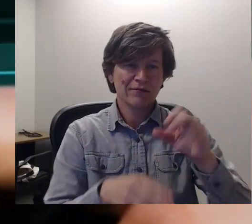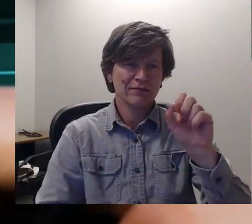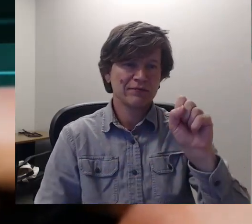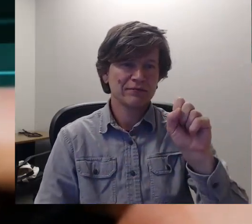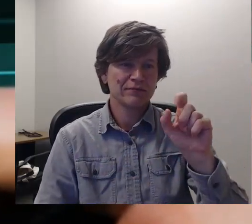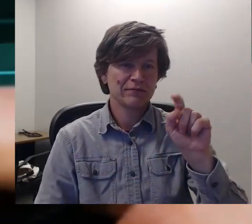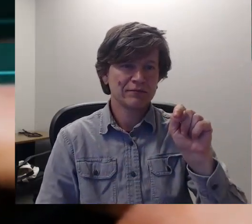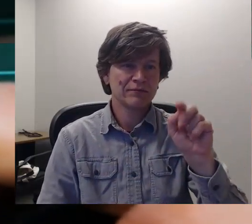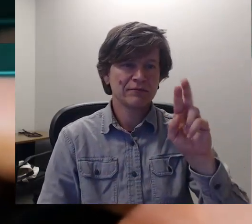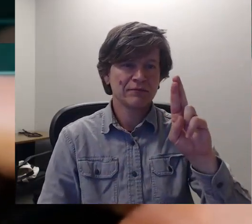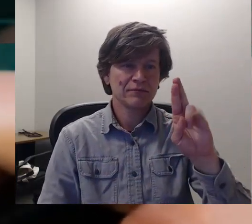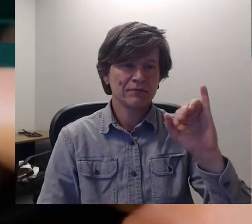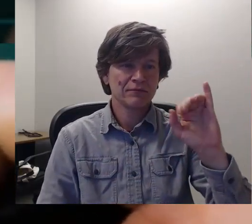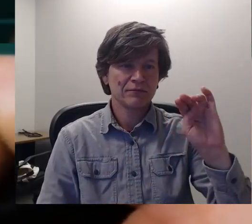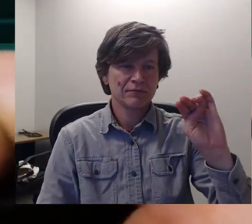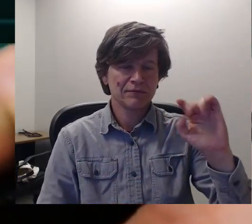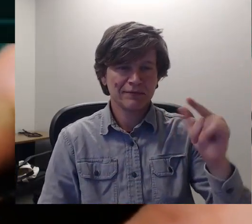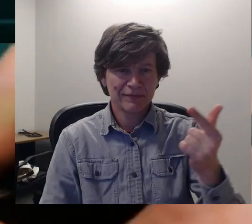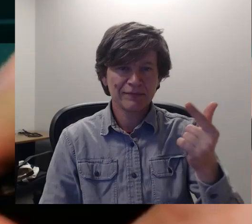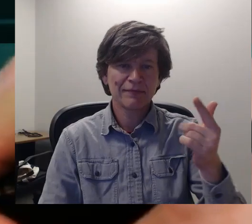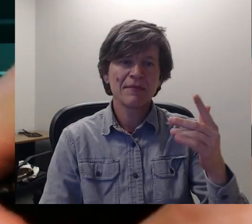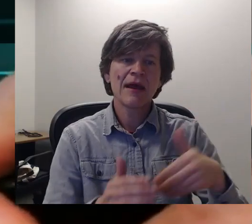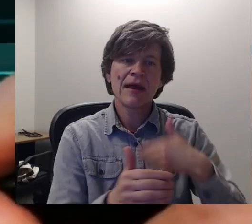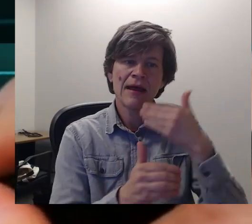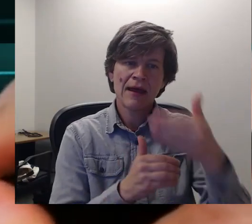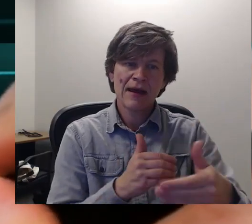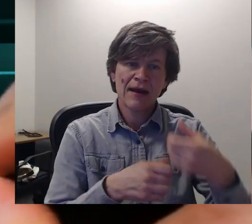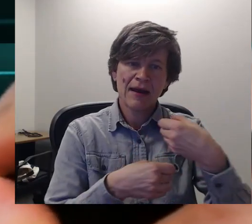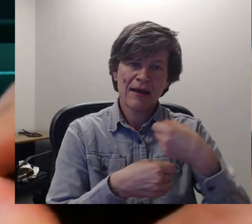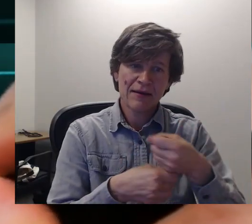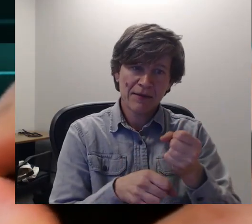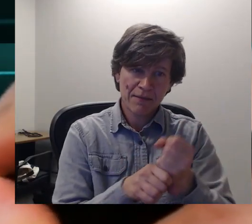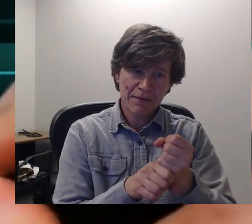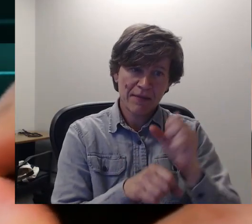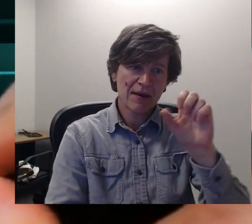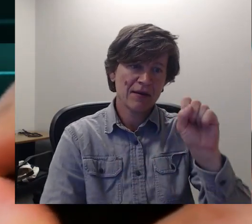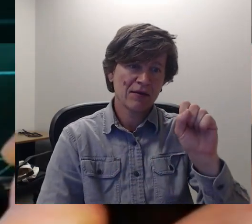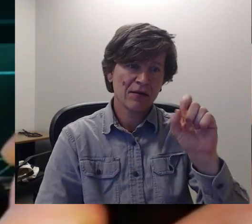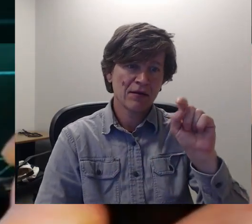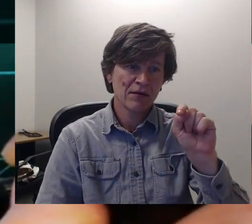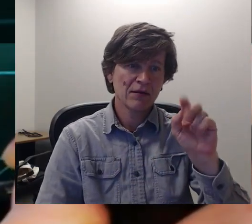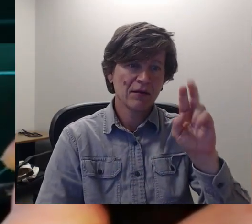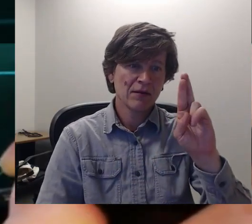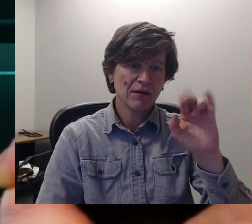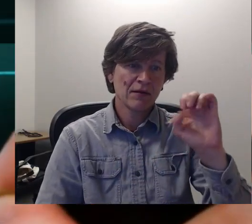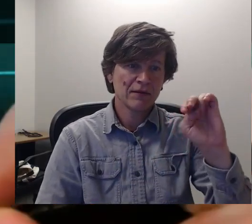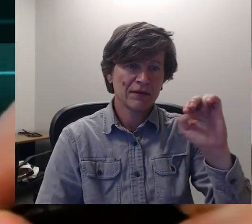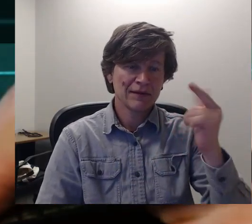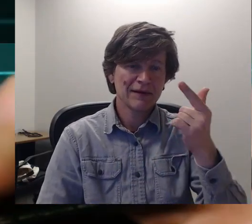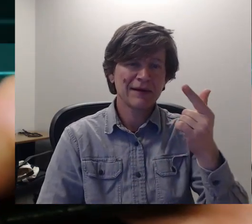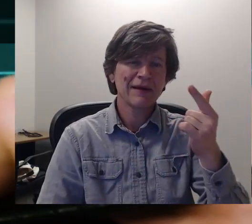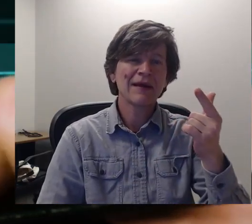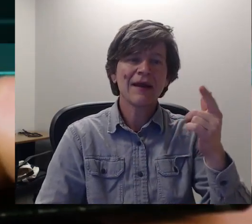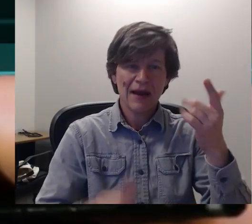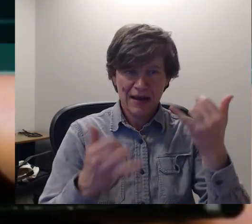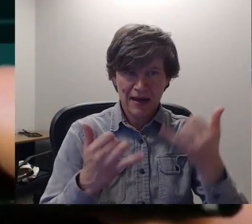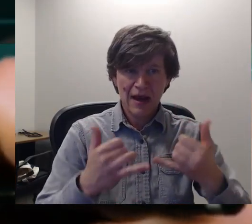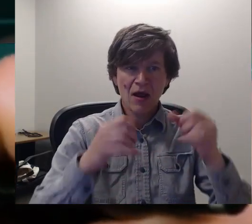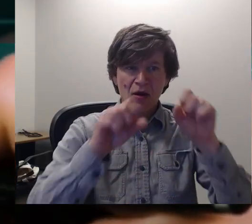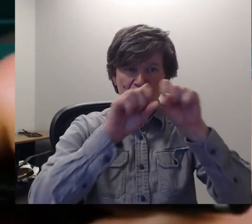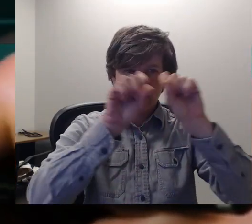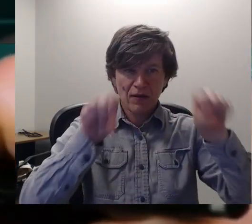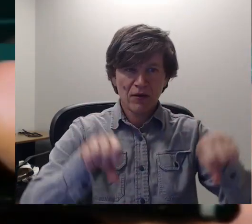Next, we make a string or an organic line that splits the square into smaller